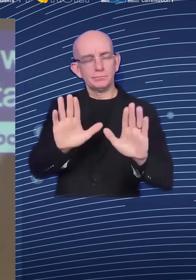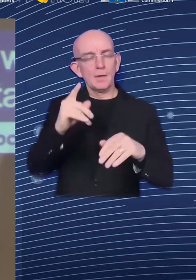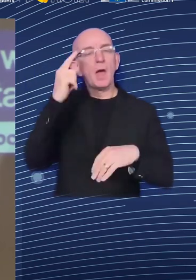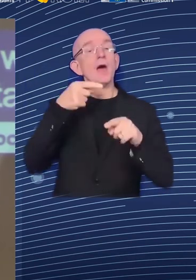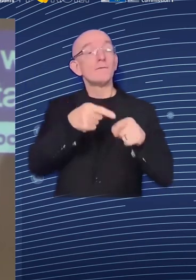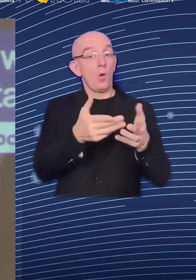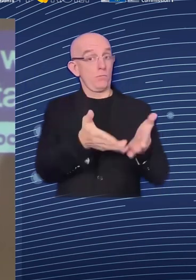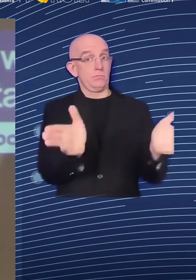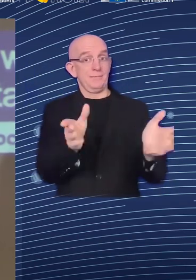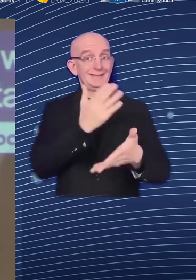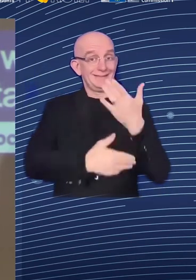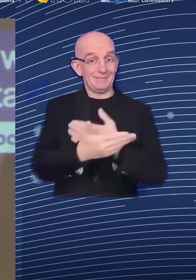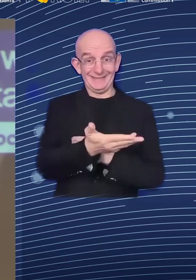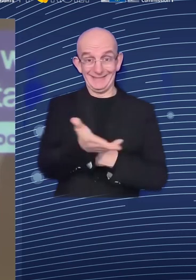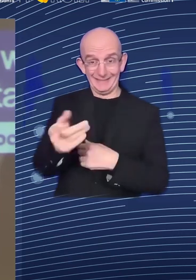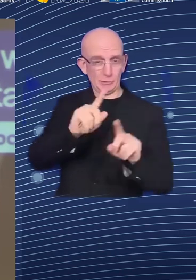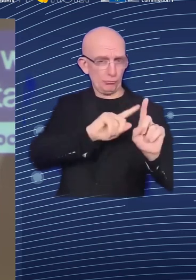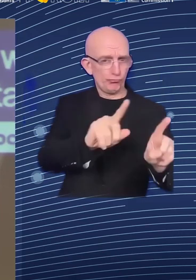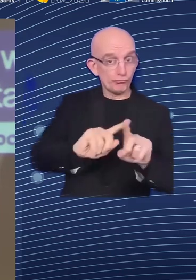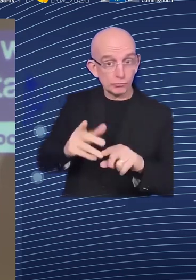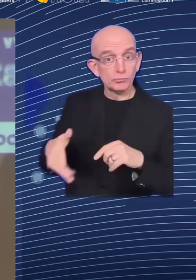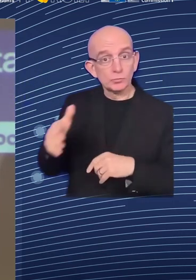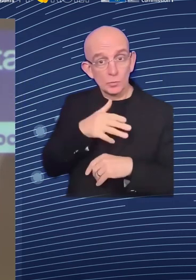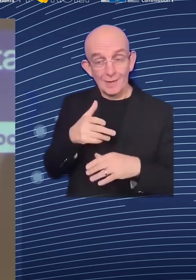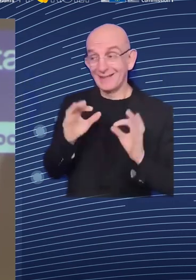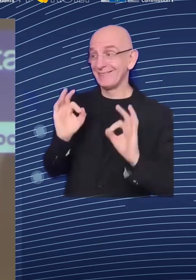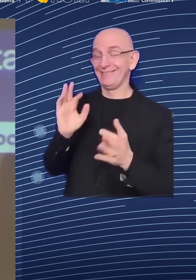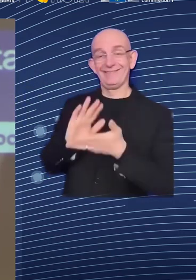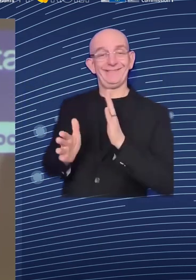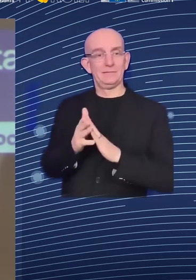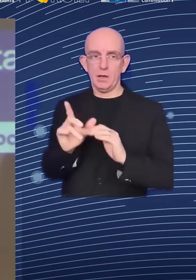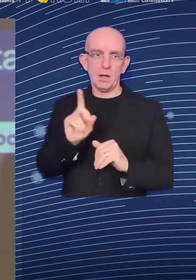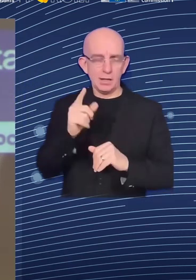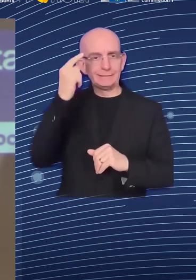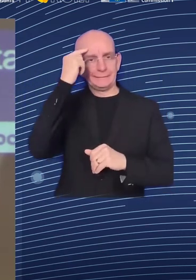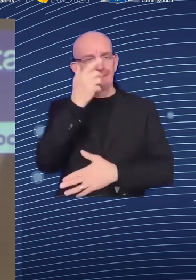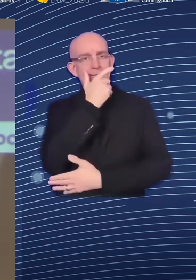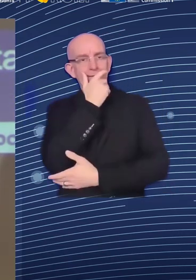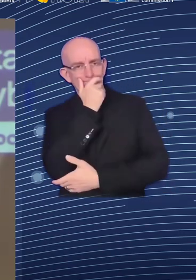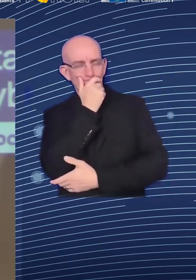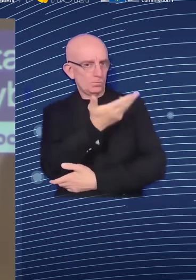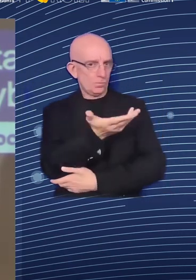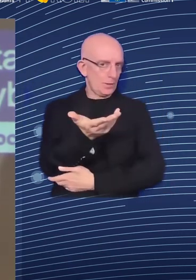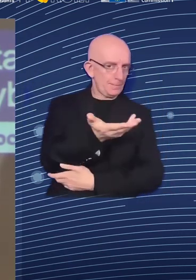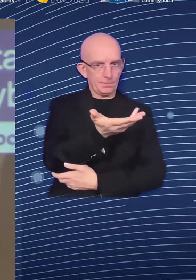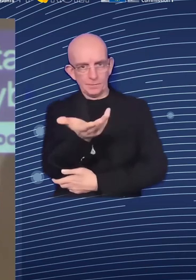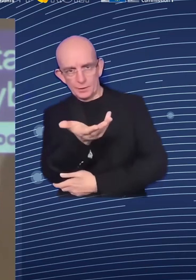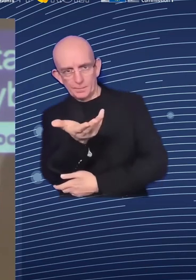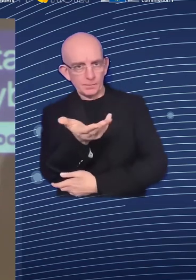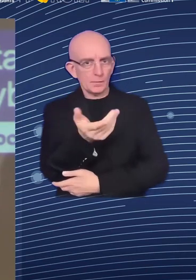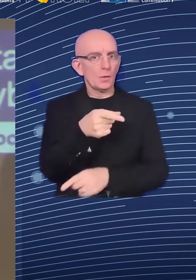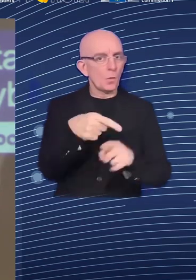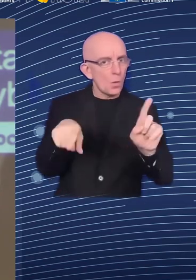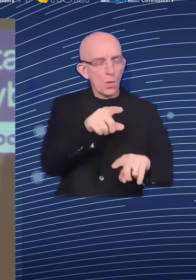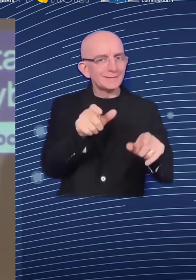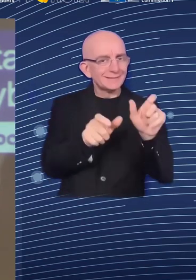to think. I think maybe when you are with teacher, it's easier to do that.